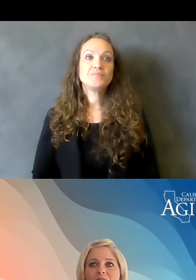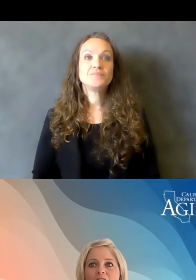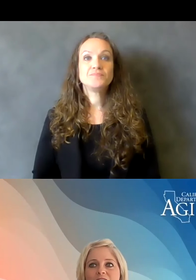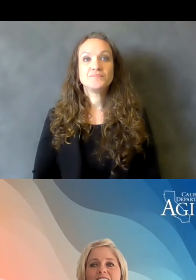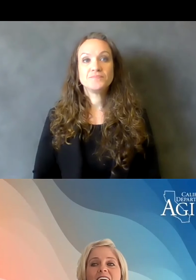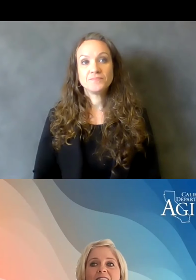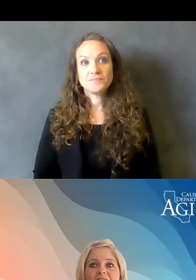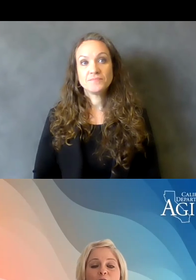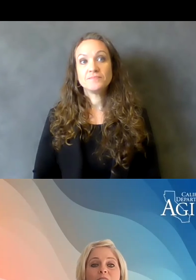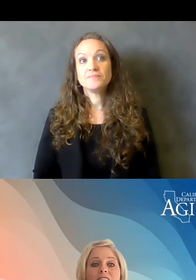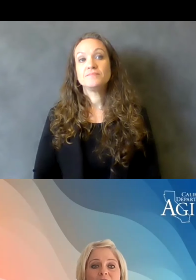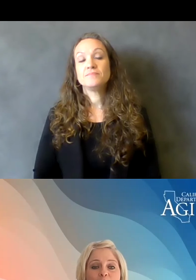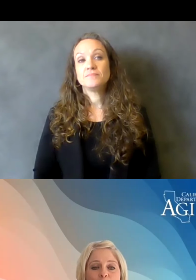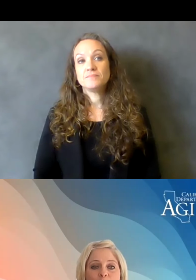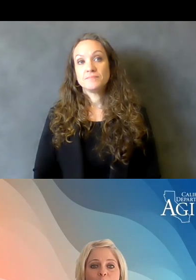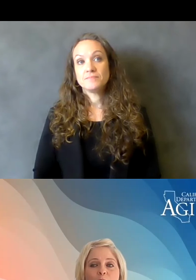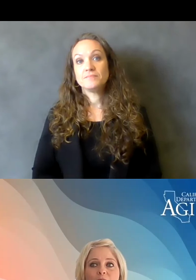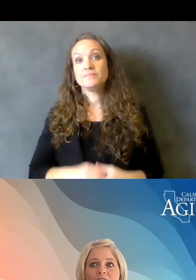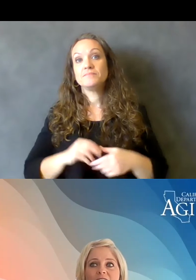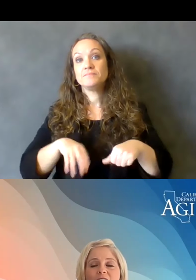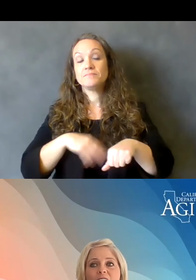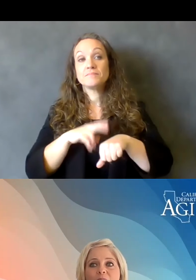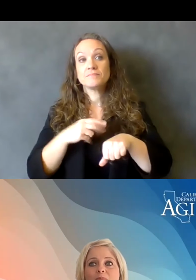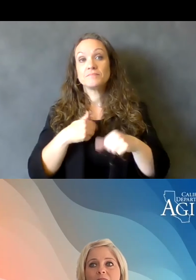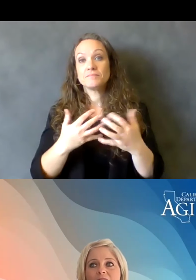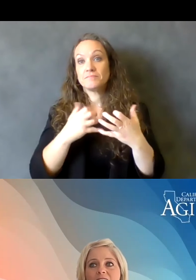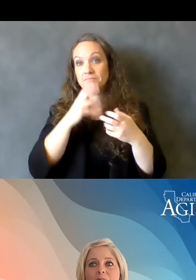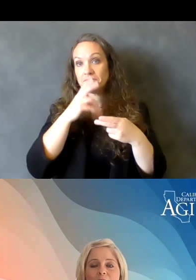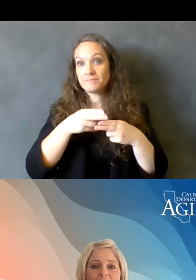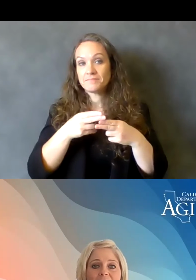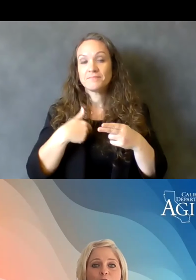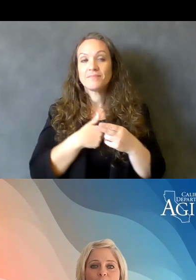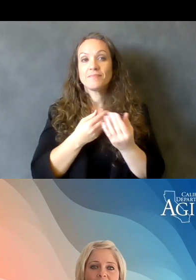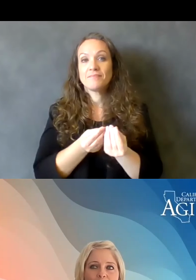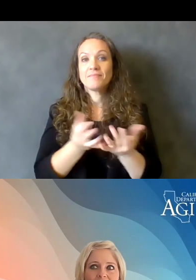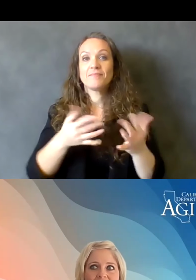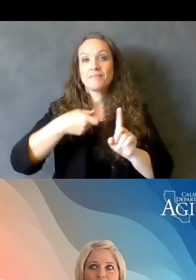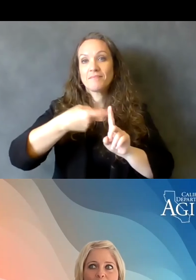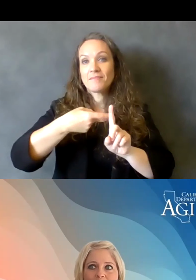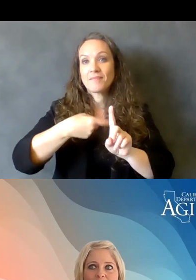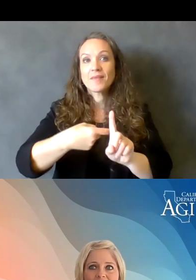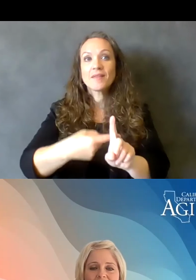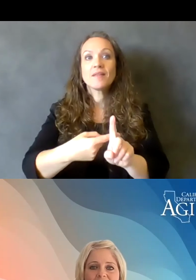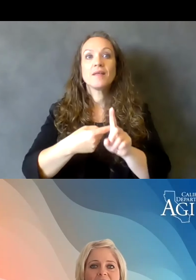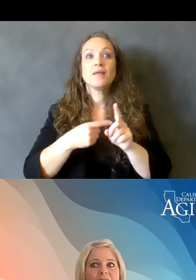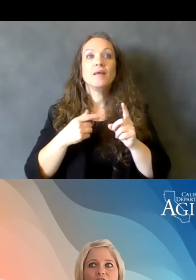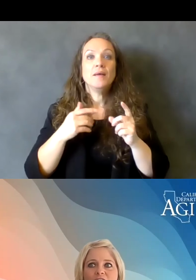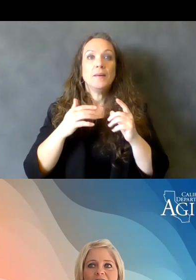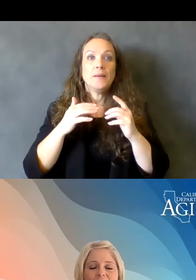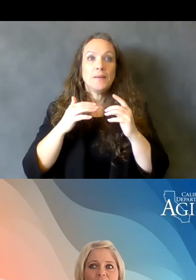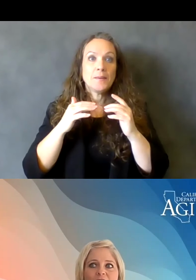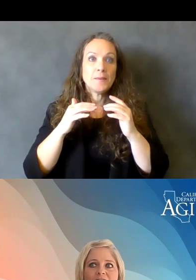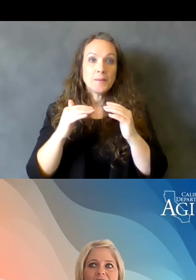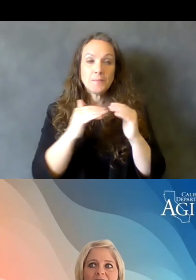want to mention that we continue to put on our monthly peer-led Ensuring Equity in Aging webinar series